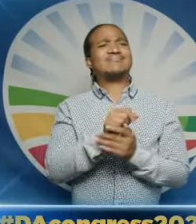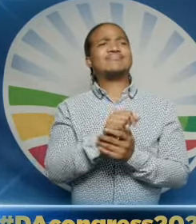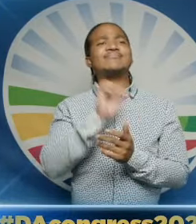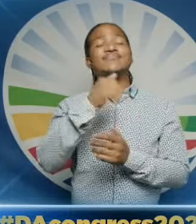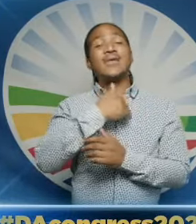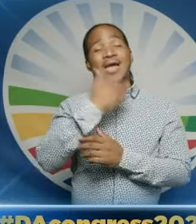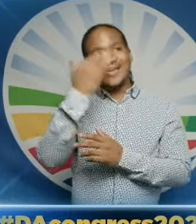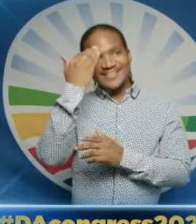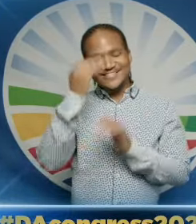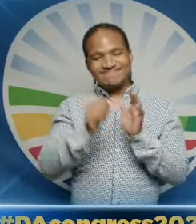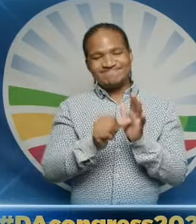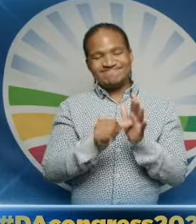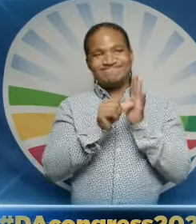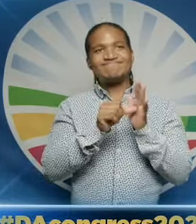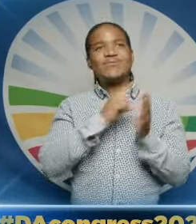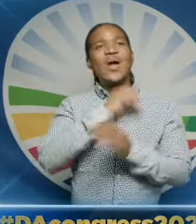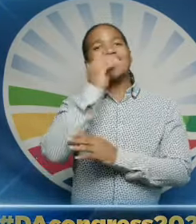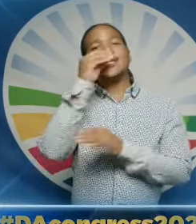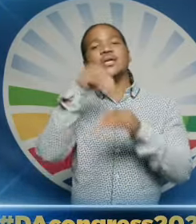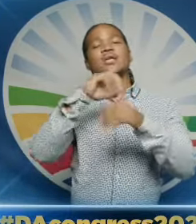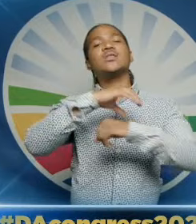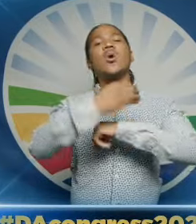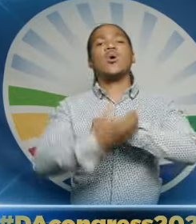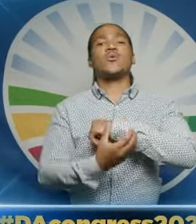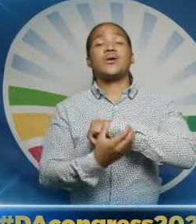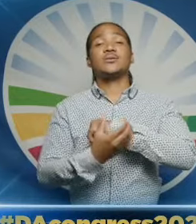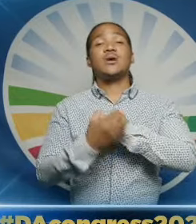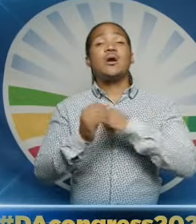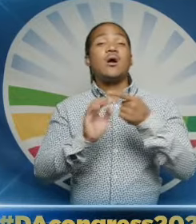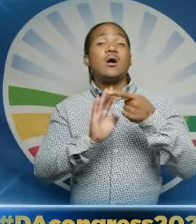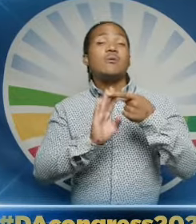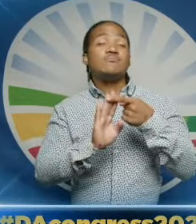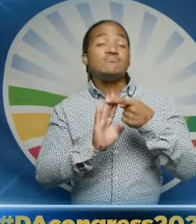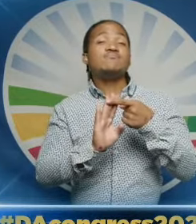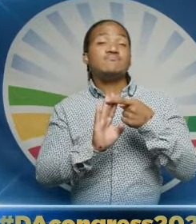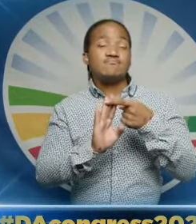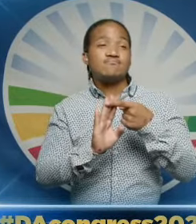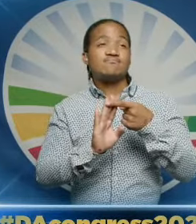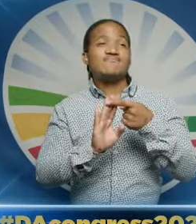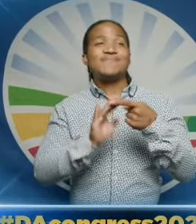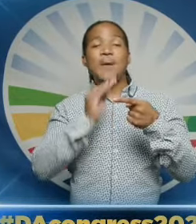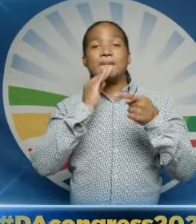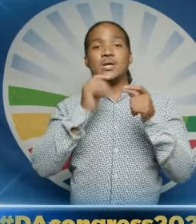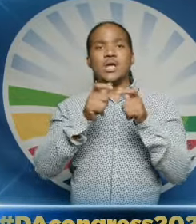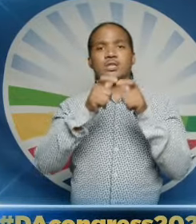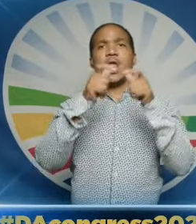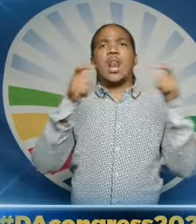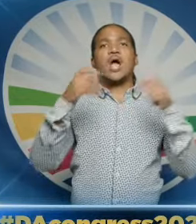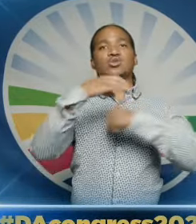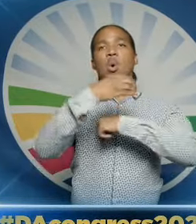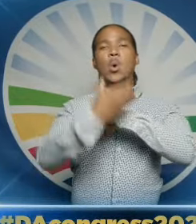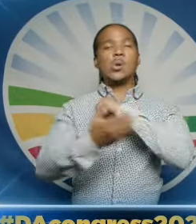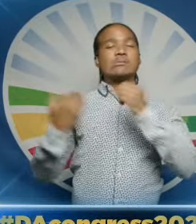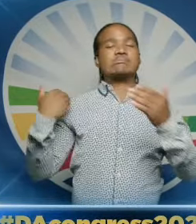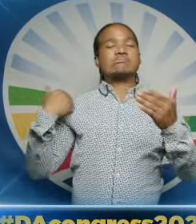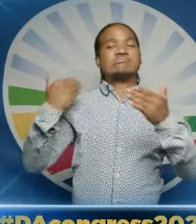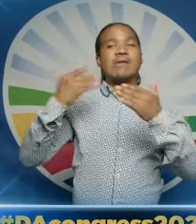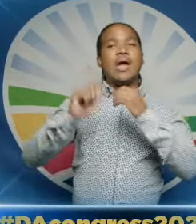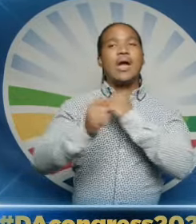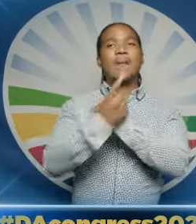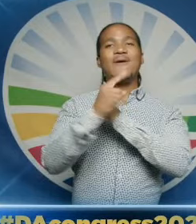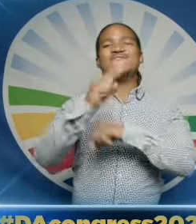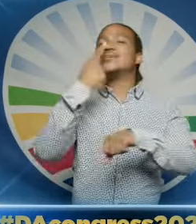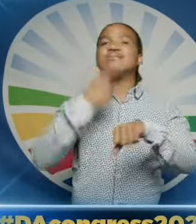a lot of interest in this Congress. I think, one, because firstly, it's the largest Congress we've ever had in our